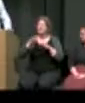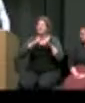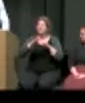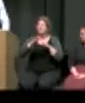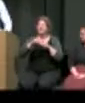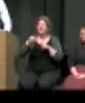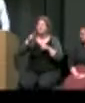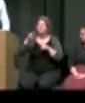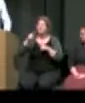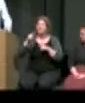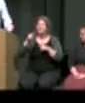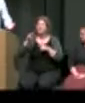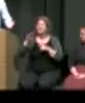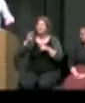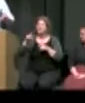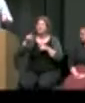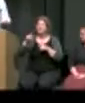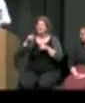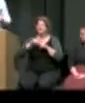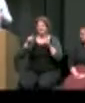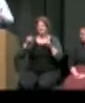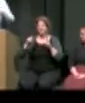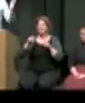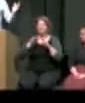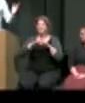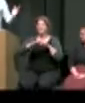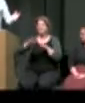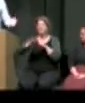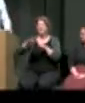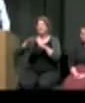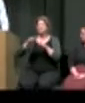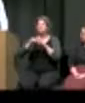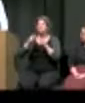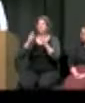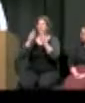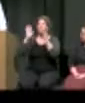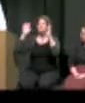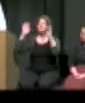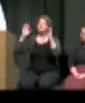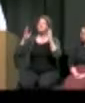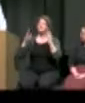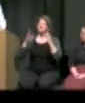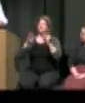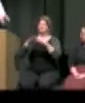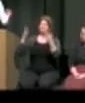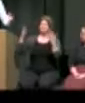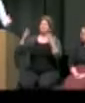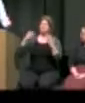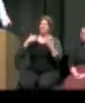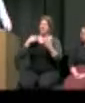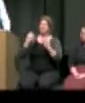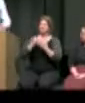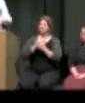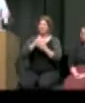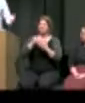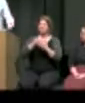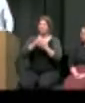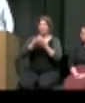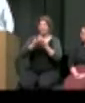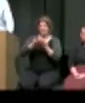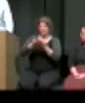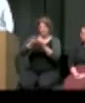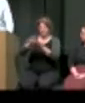photo I just showed. Obviously, conveyors are more open and has a chance for the sediment to spill